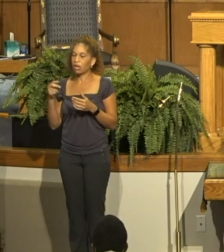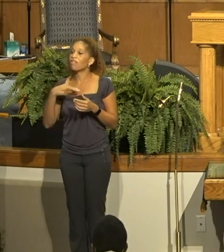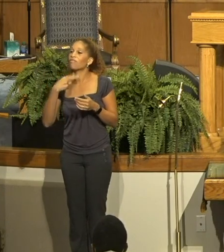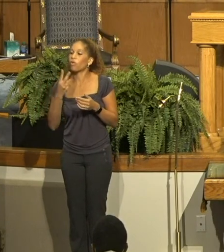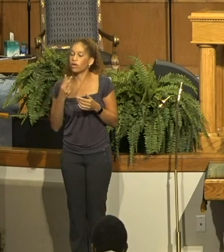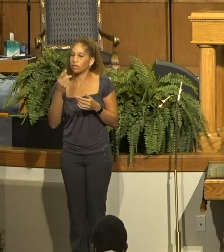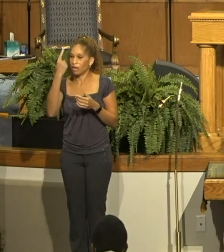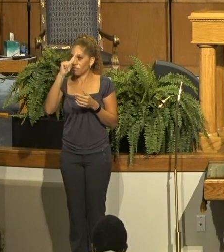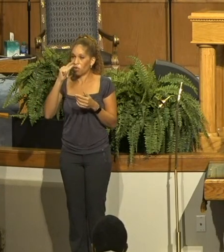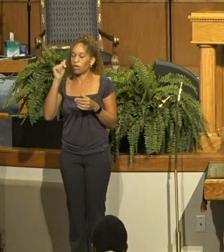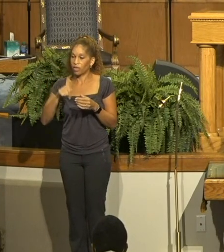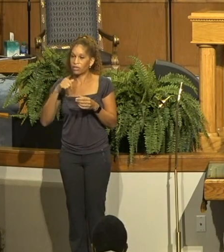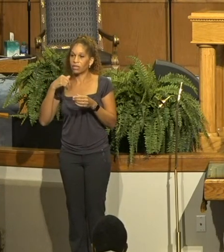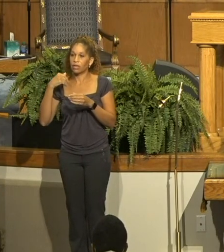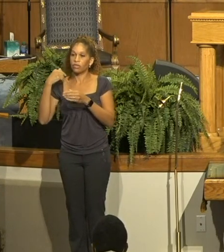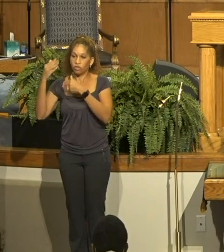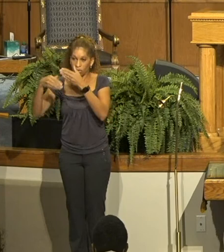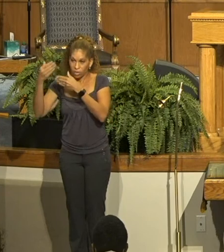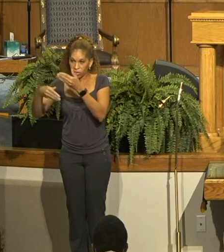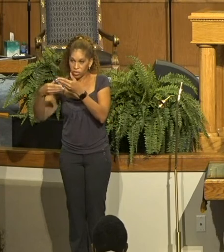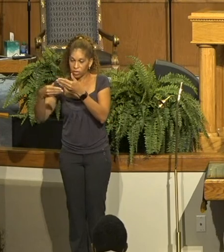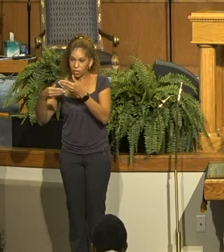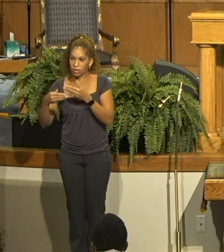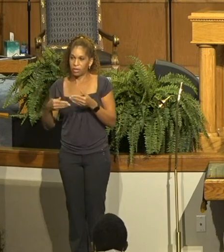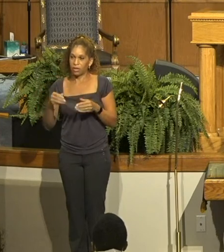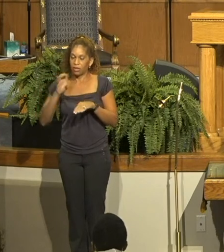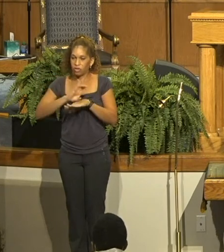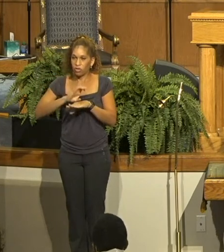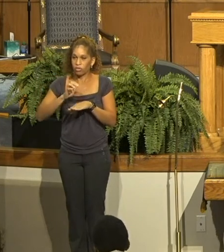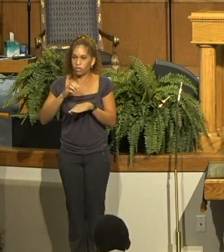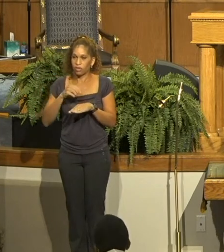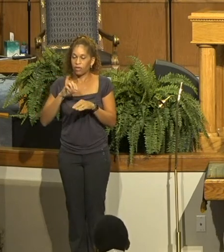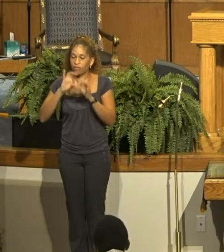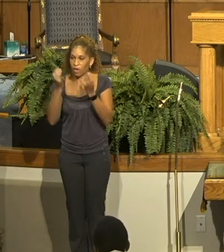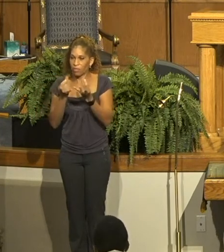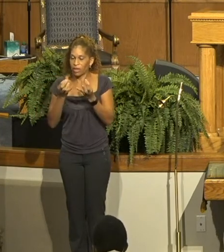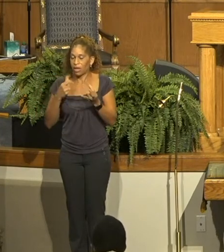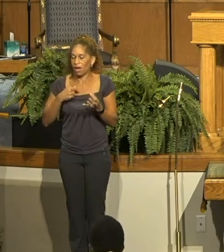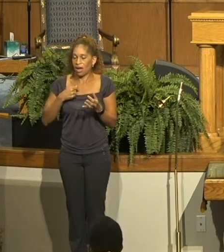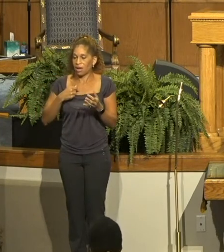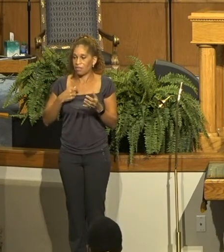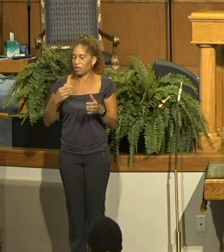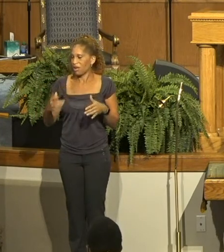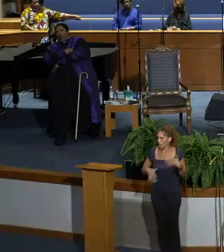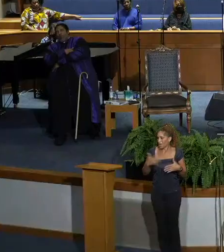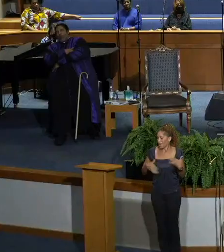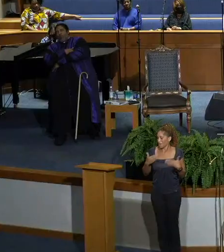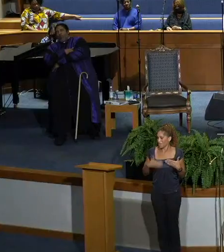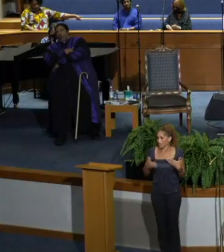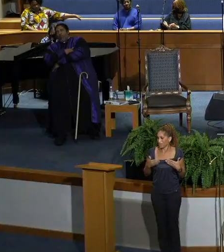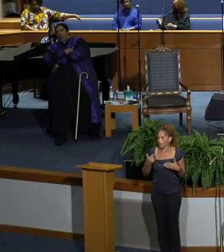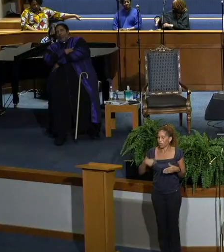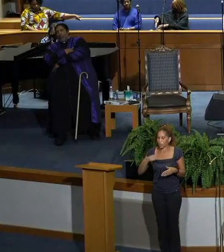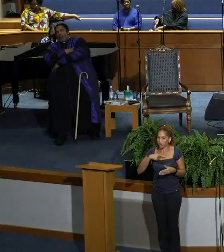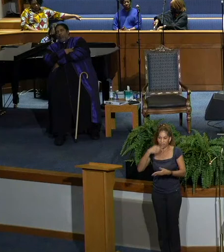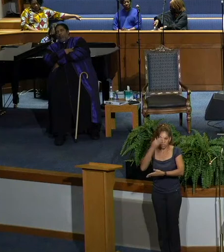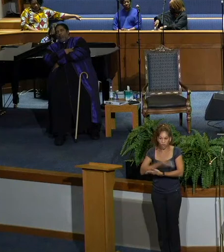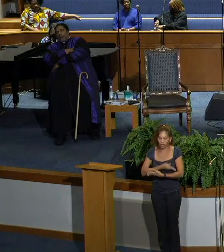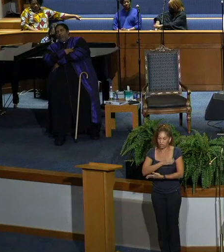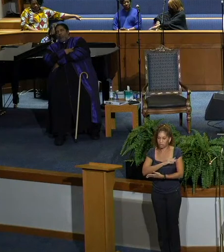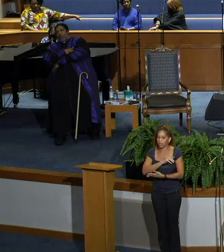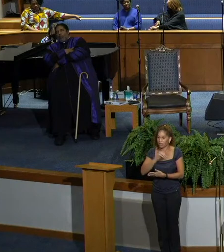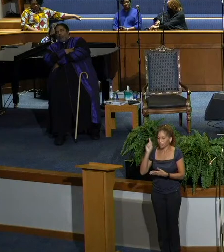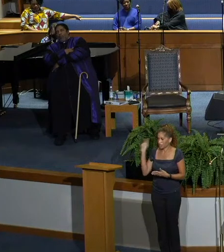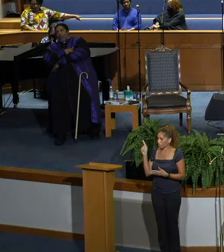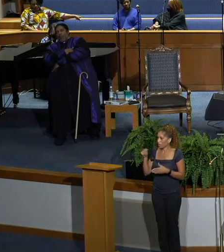voice for this generation. And church family, I am so glad that we have welcomed him to this